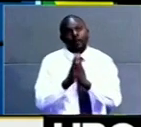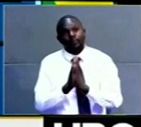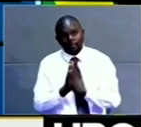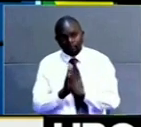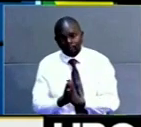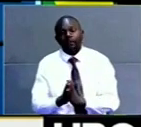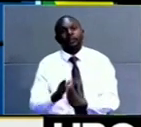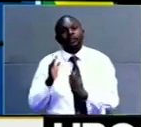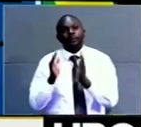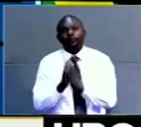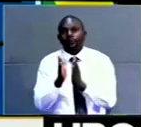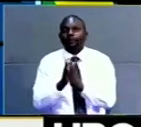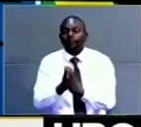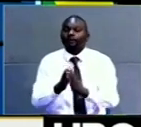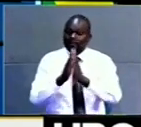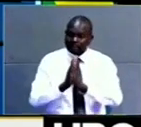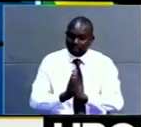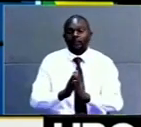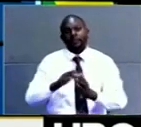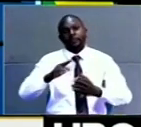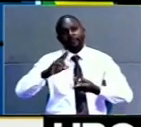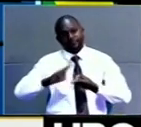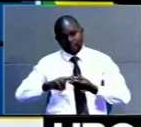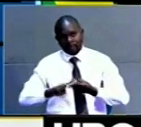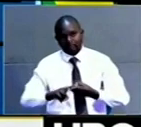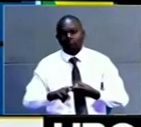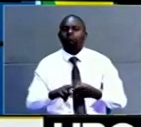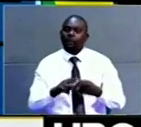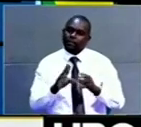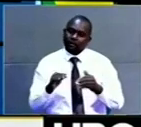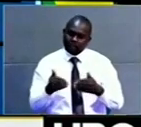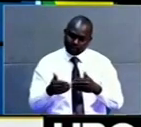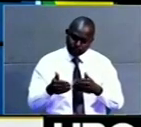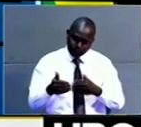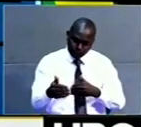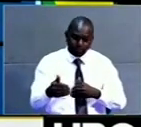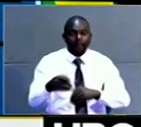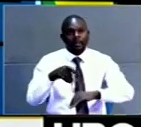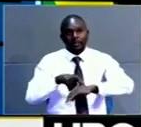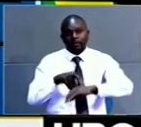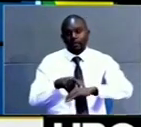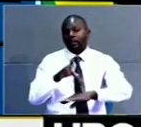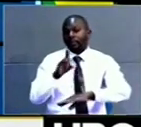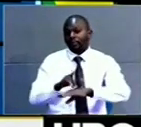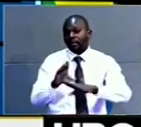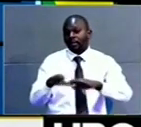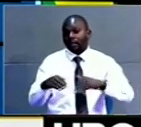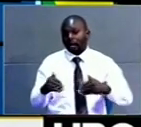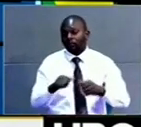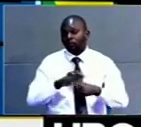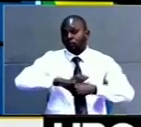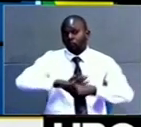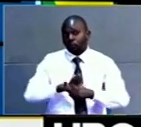and preachings of Sundays and Fridays will be considered at a later stage, depending on how the disease will